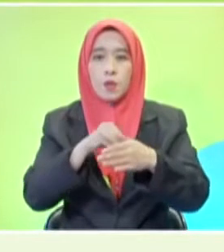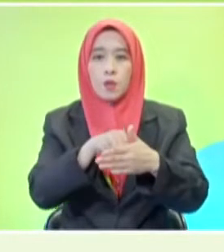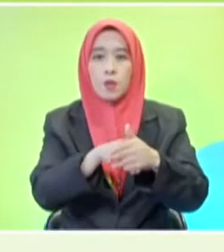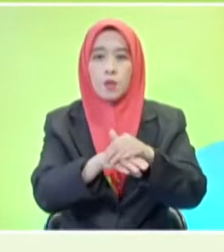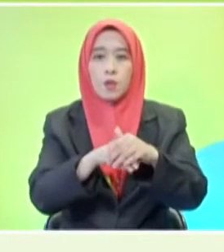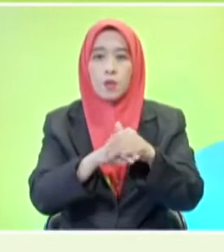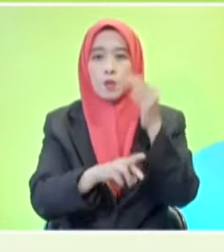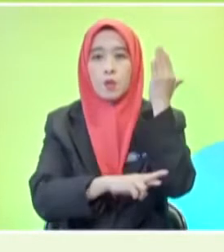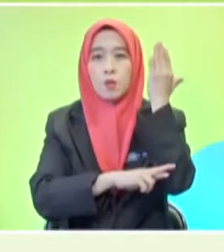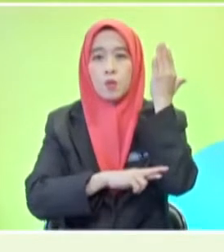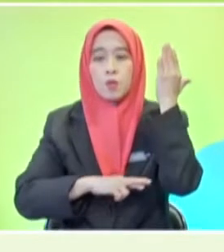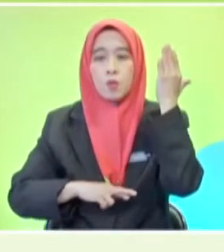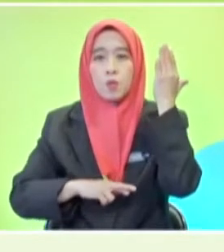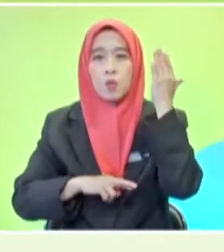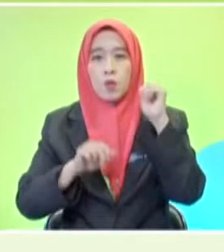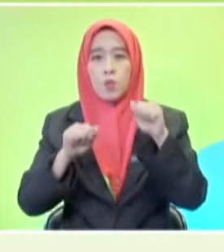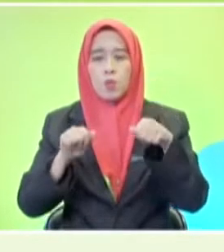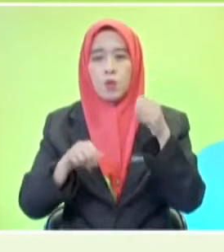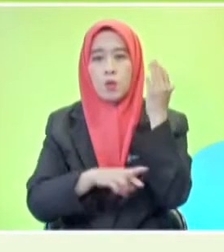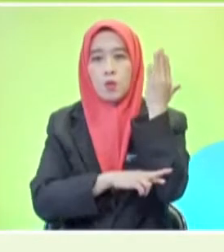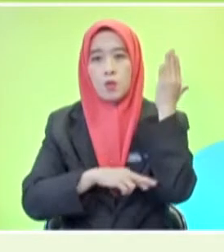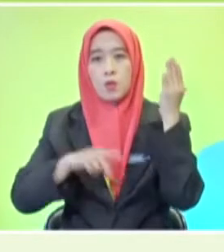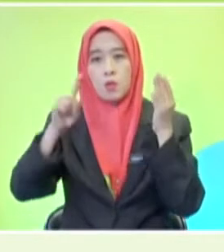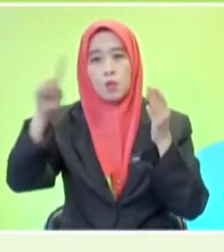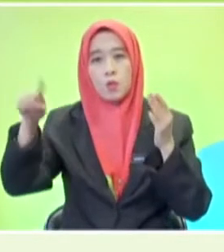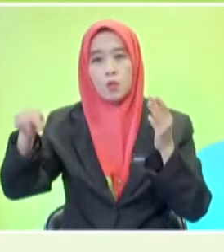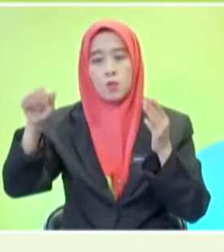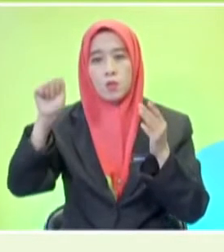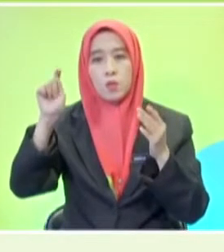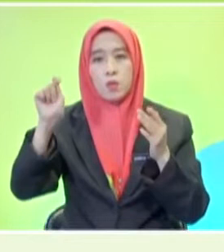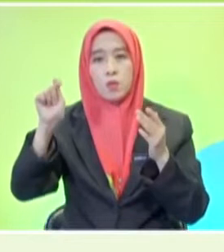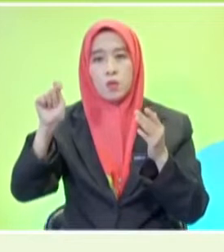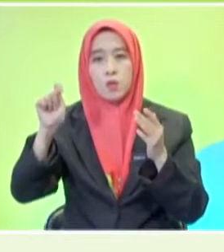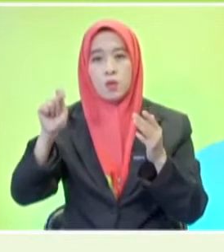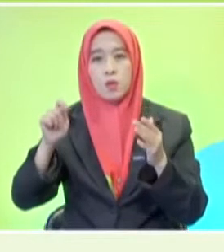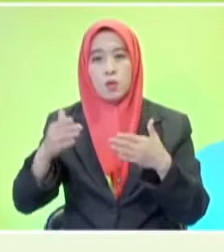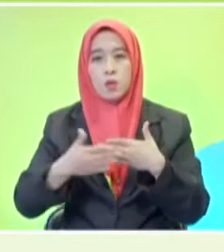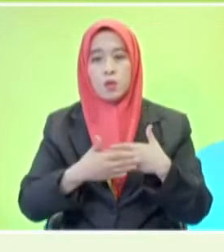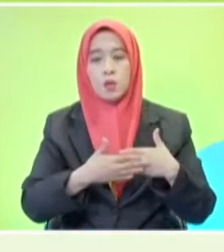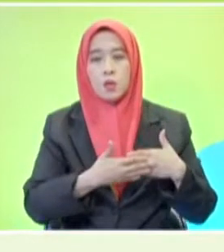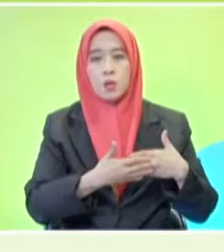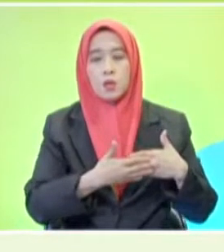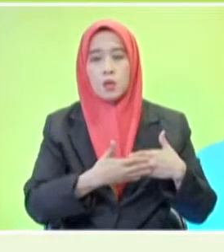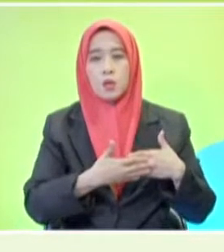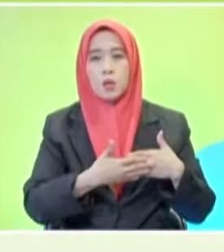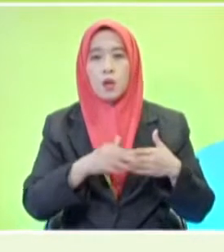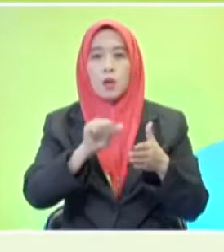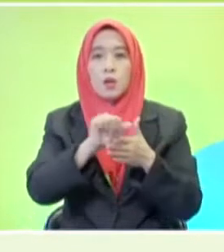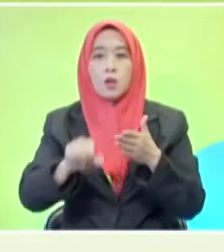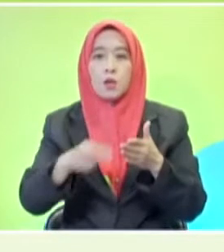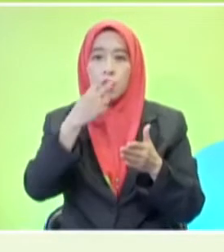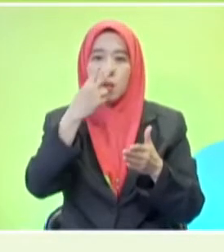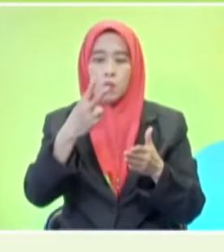roots underneath will absorb all the nutrients and water from all the grasses nearby. And finally, you see only